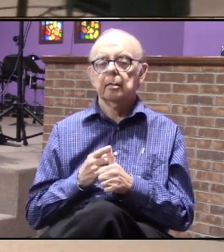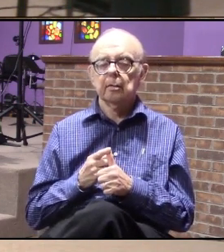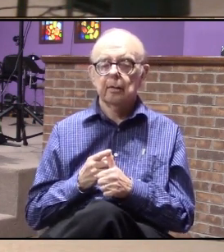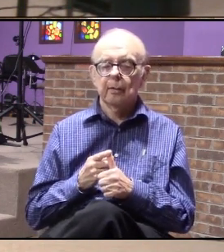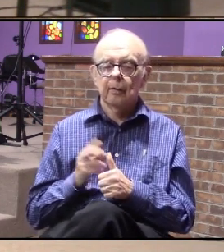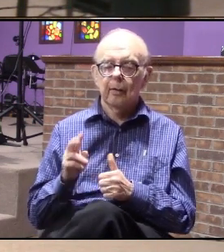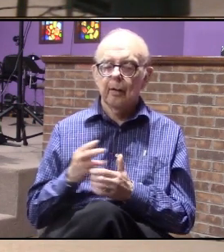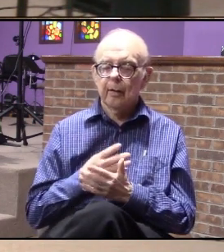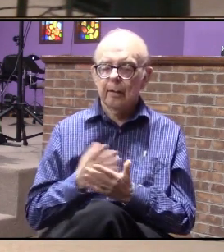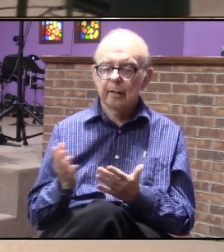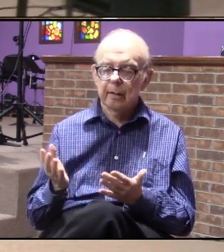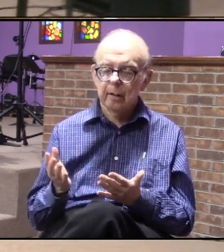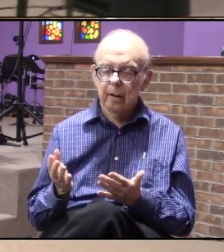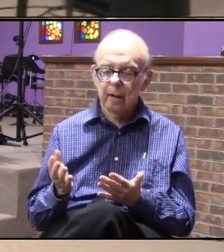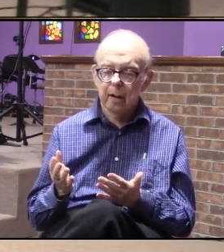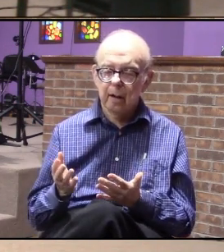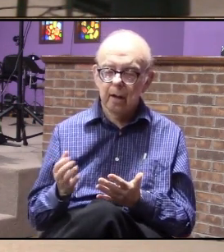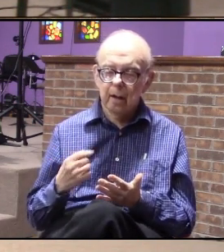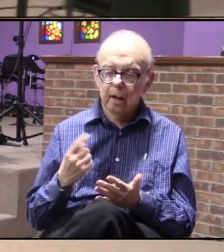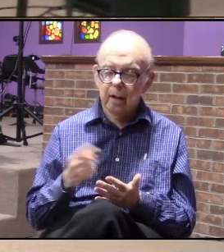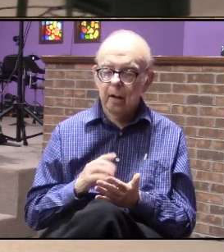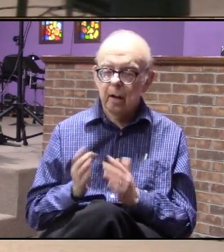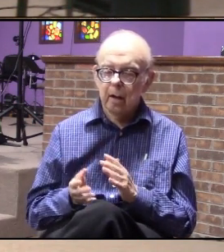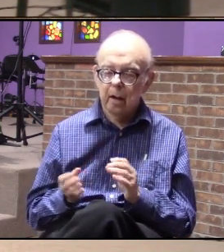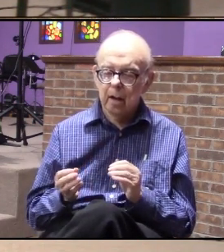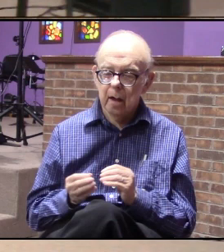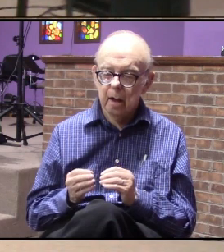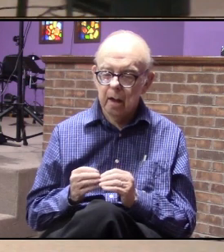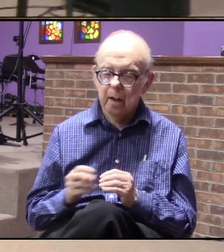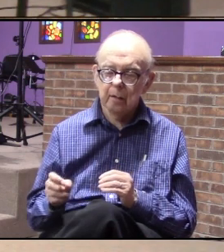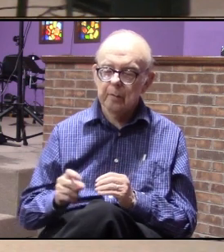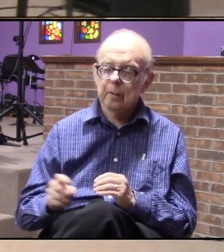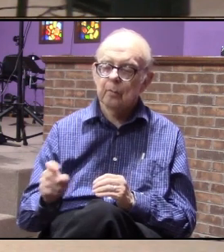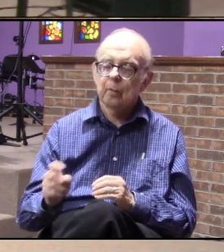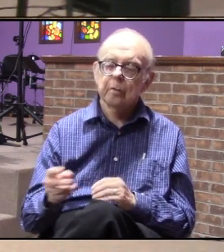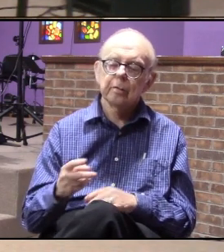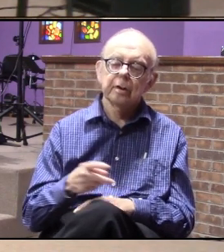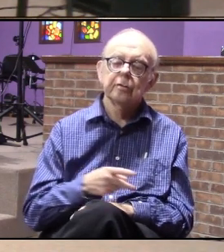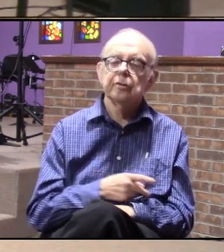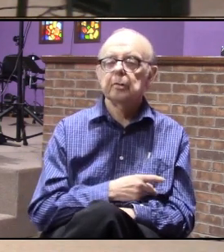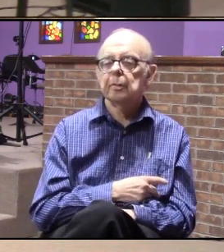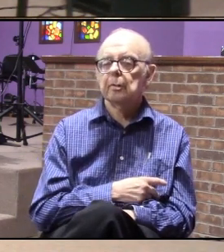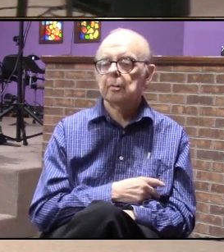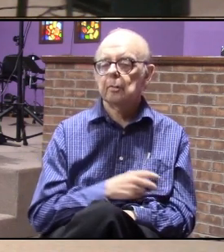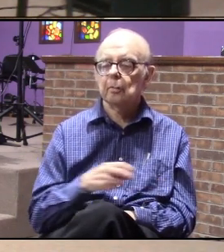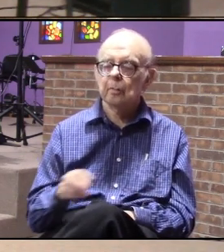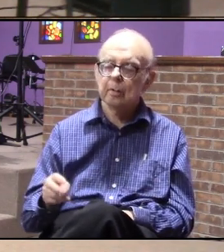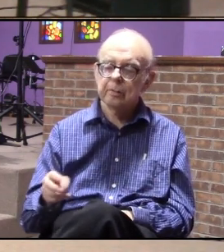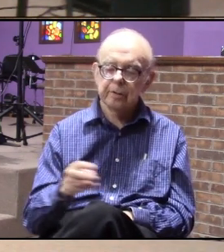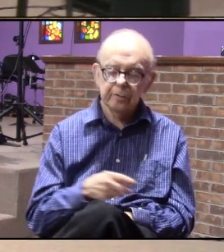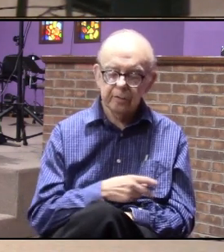thing? The second thing is we become wandering sheep. Okay?